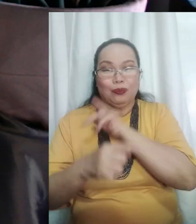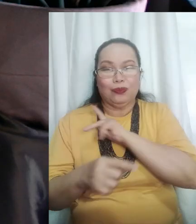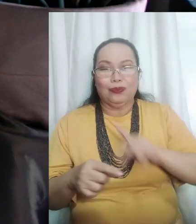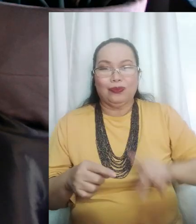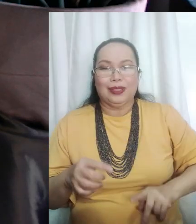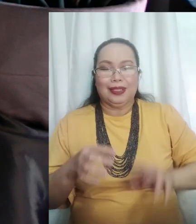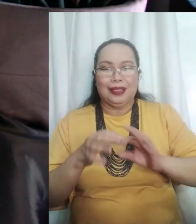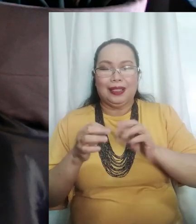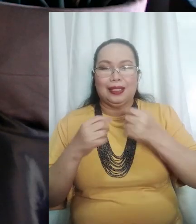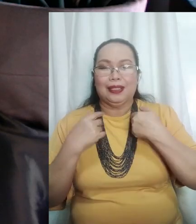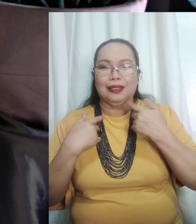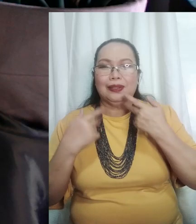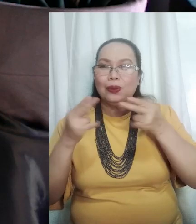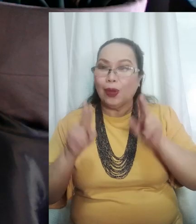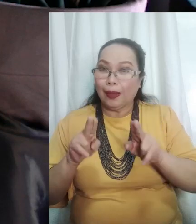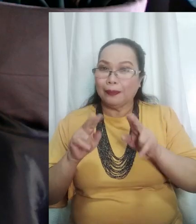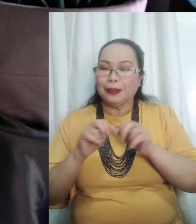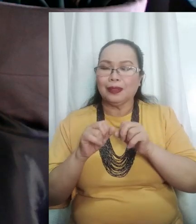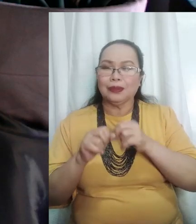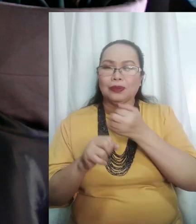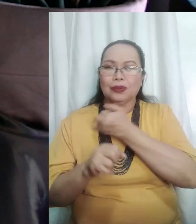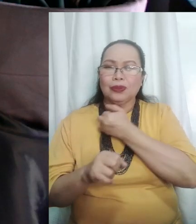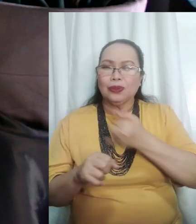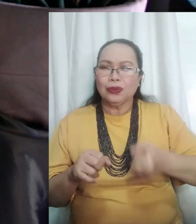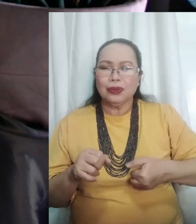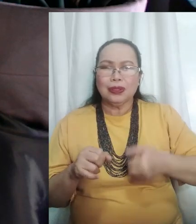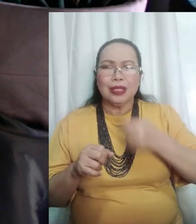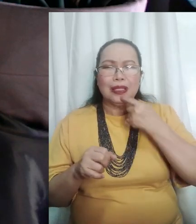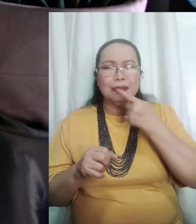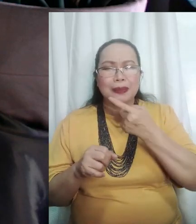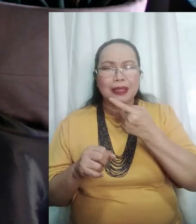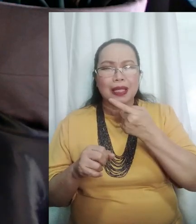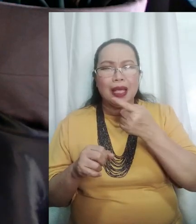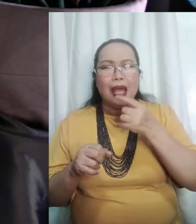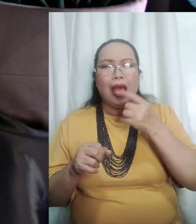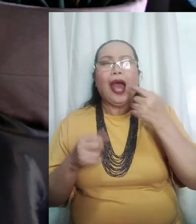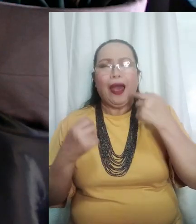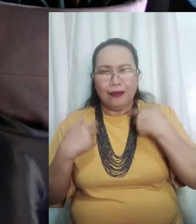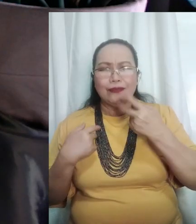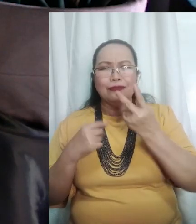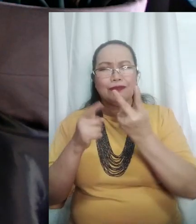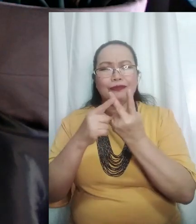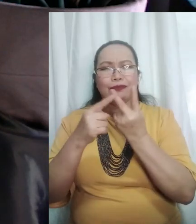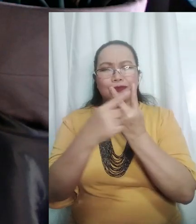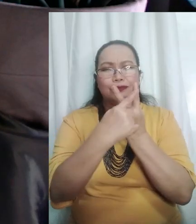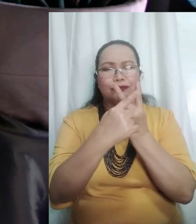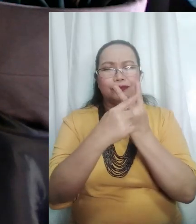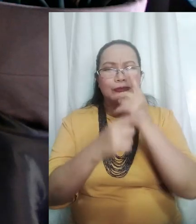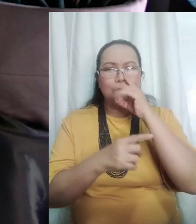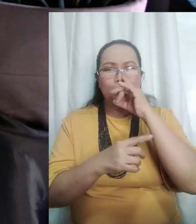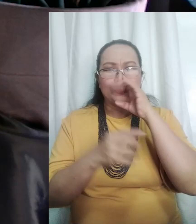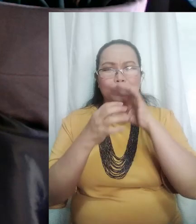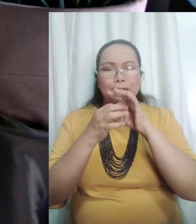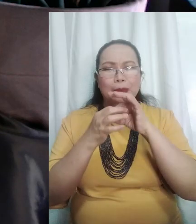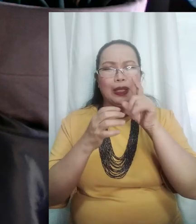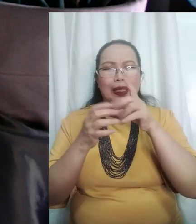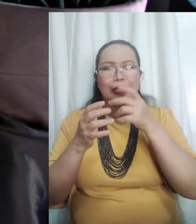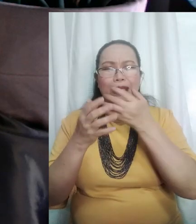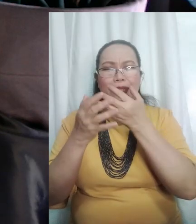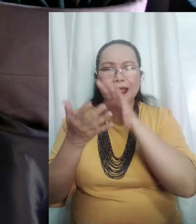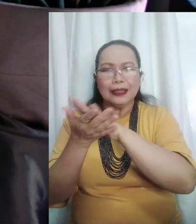handy, no? In this chapter 40. Joseph offered to tell the meanings of the dreams of the